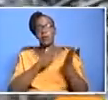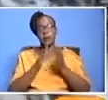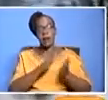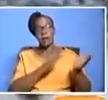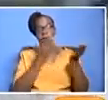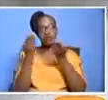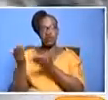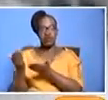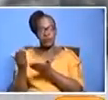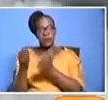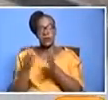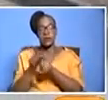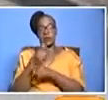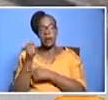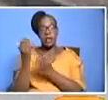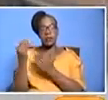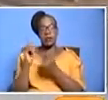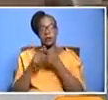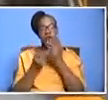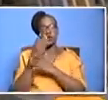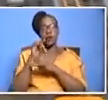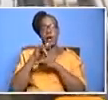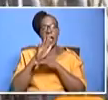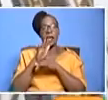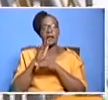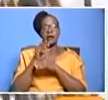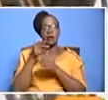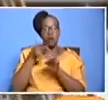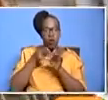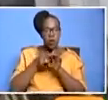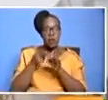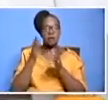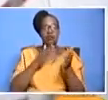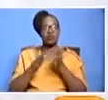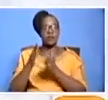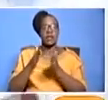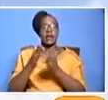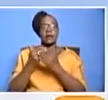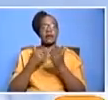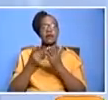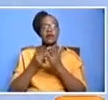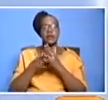200,000 barrels are expected to be in place under the early oil piloting scheme before the export begins.